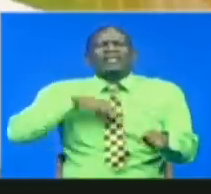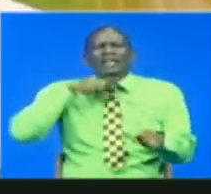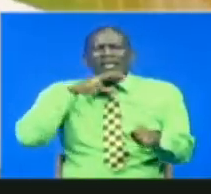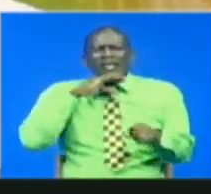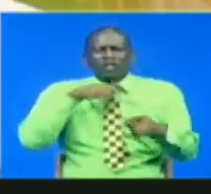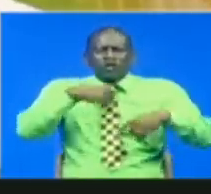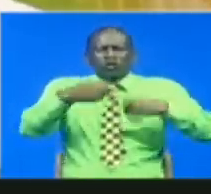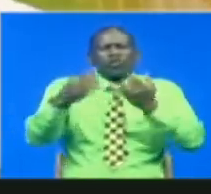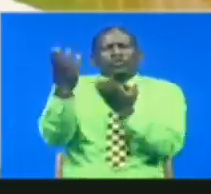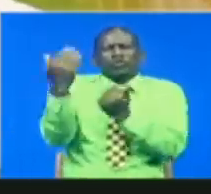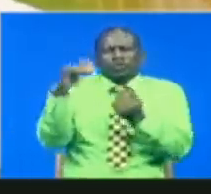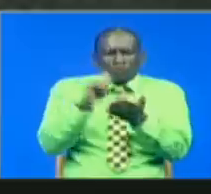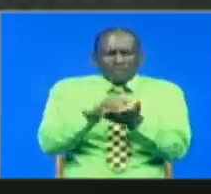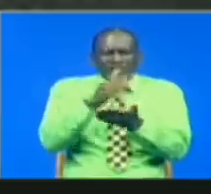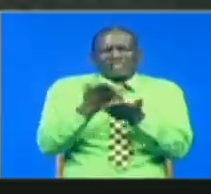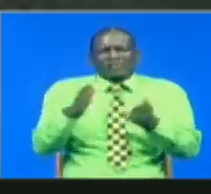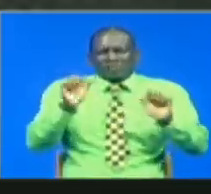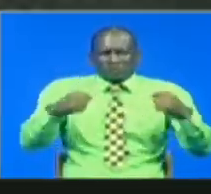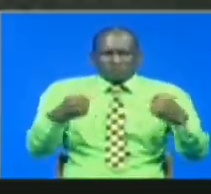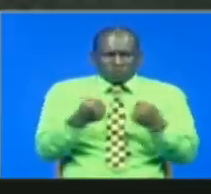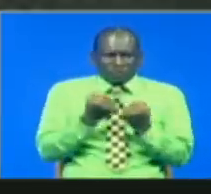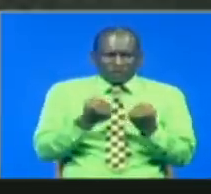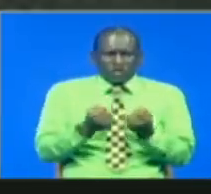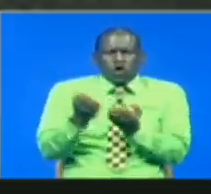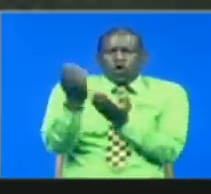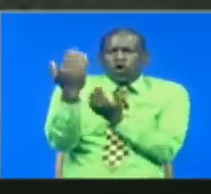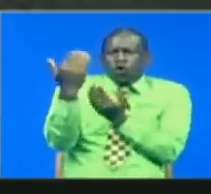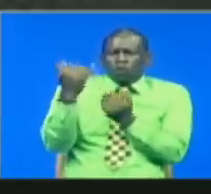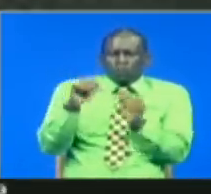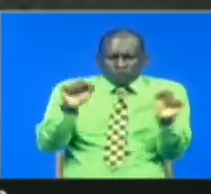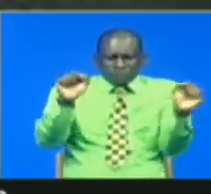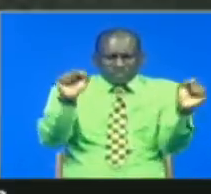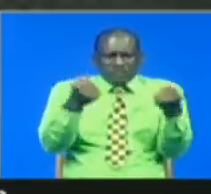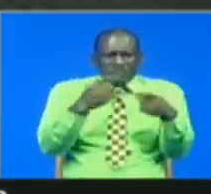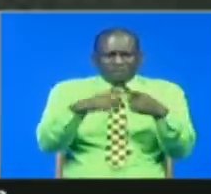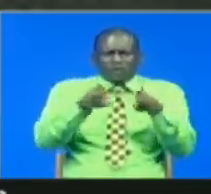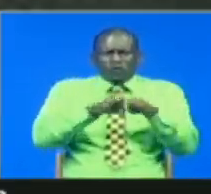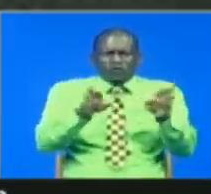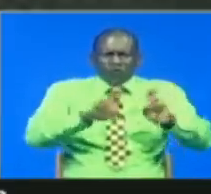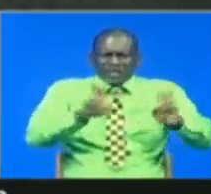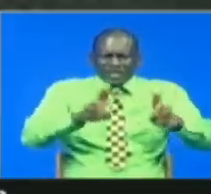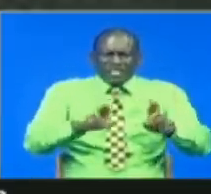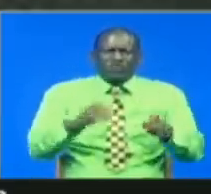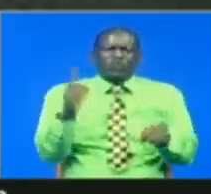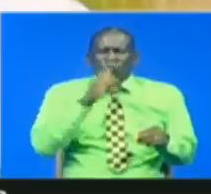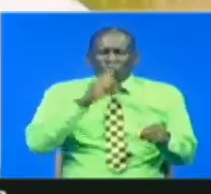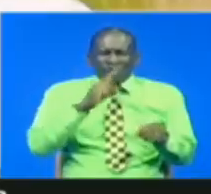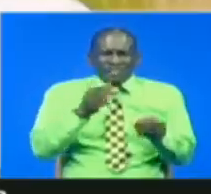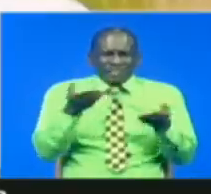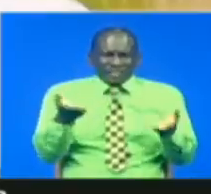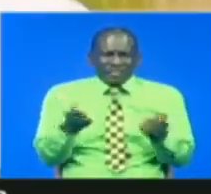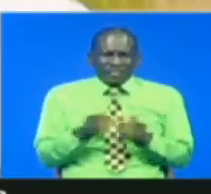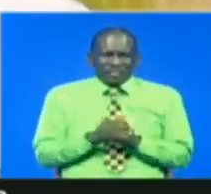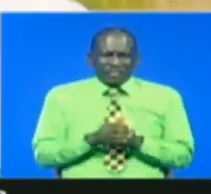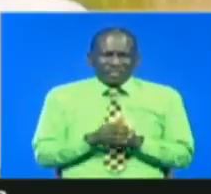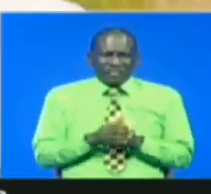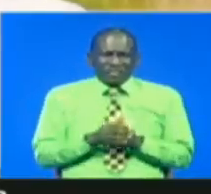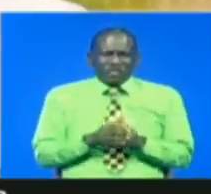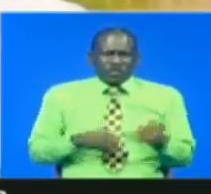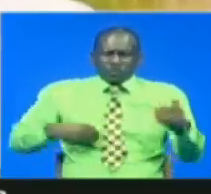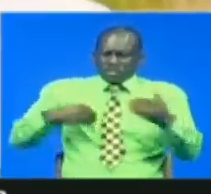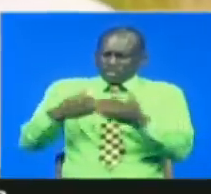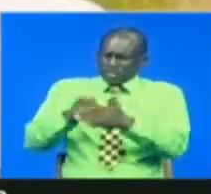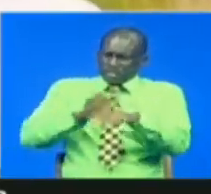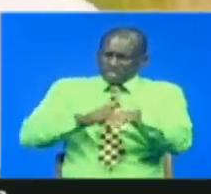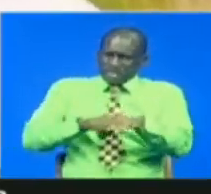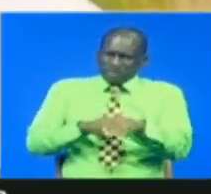hope alive that something would happen. Hopeful of a rescue, but also preparing for the worst outcome. I think we got to a point where we're like, I